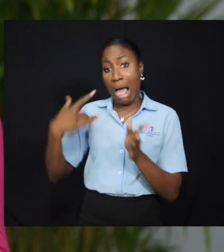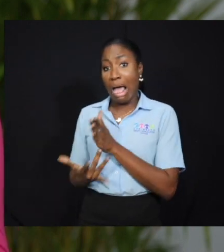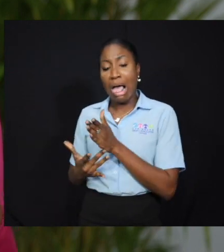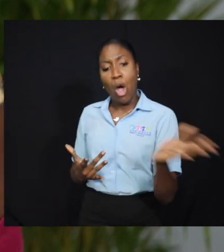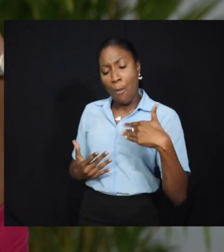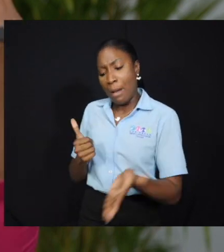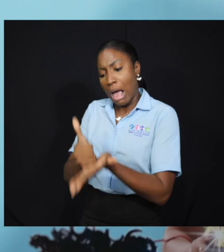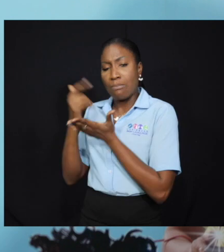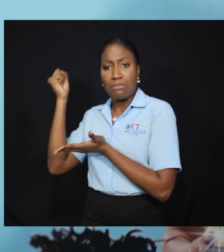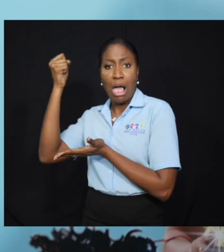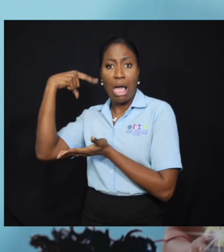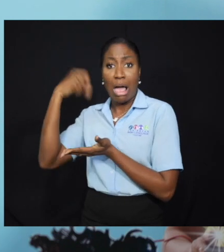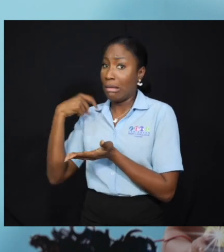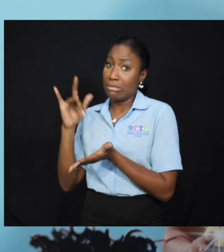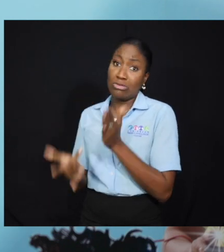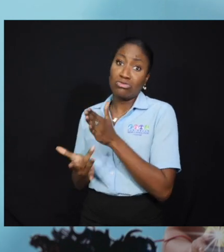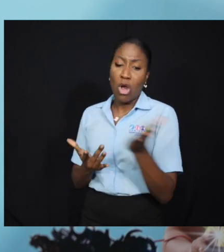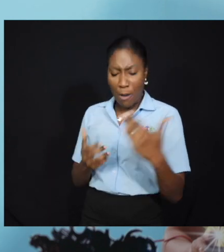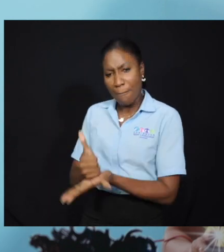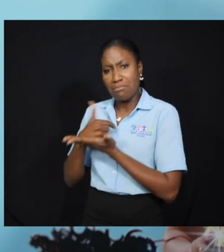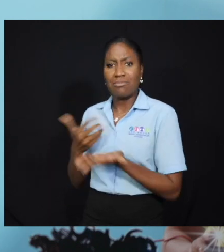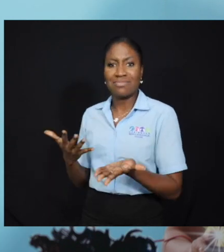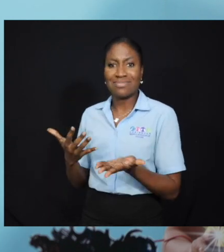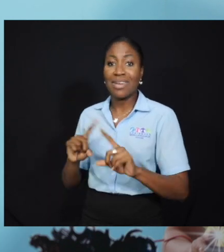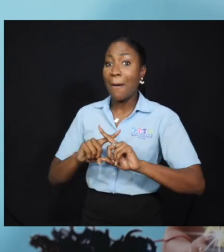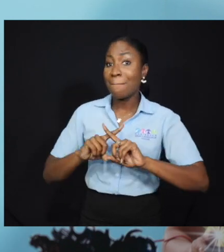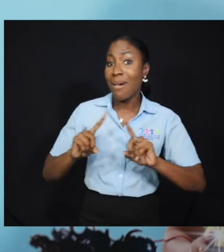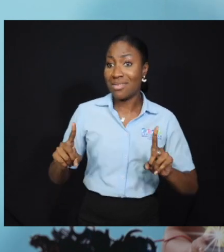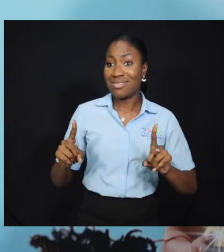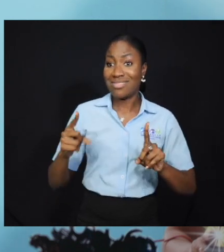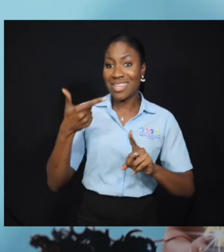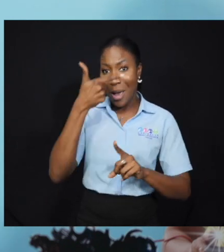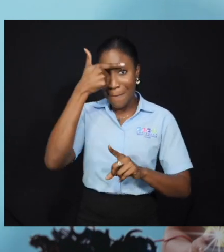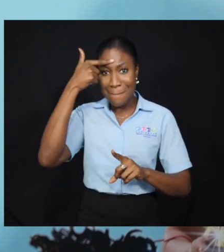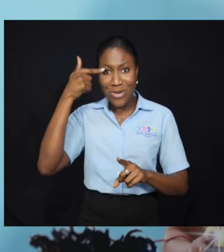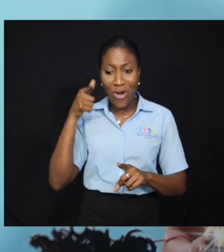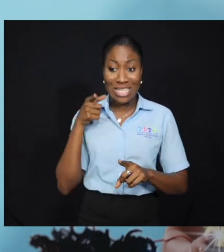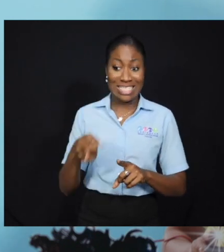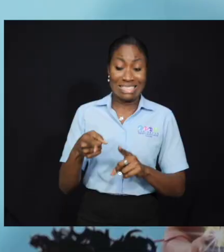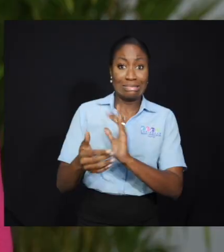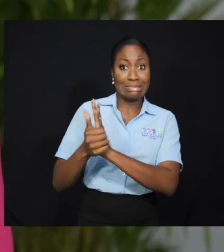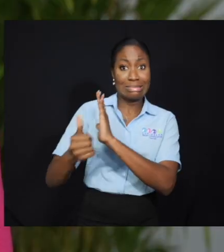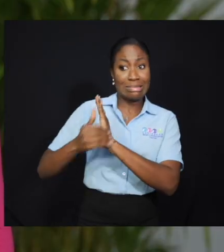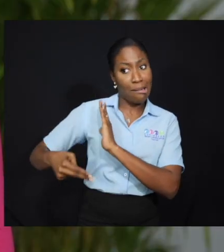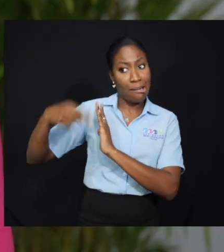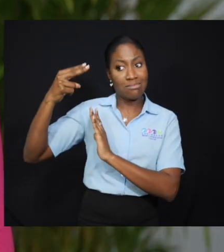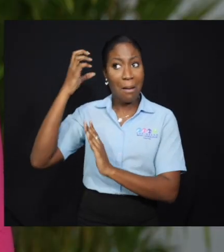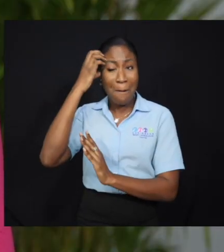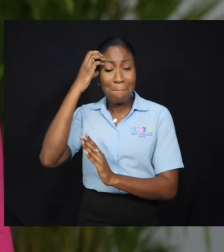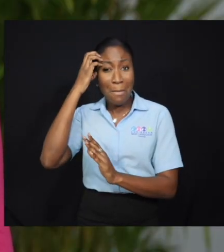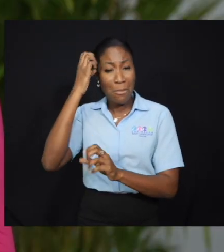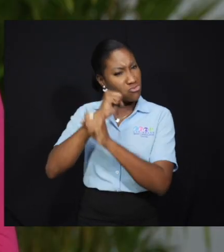in terms of their acumen of expertise, you can't trade that because you need them. their mental acuity is still